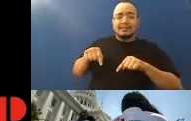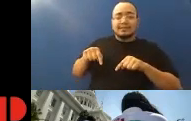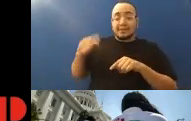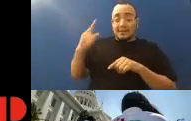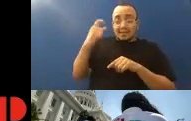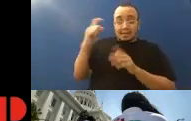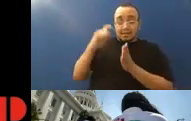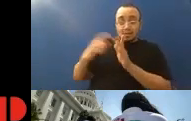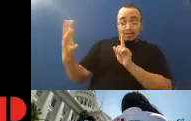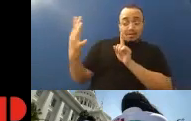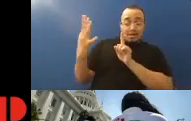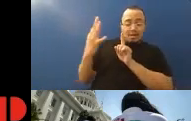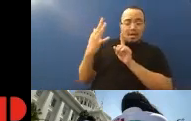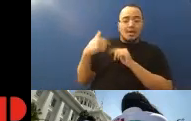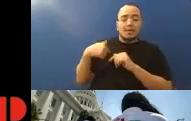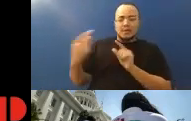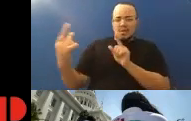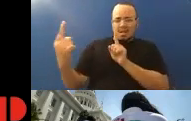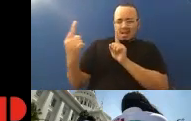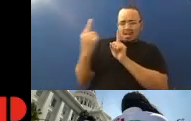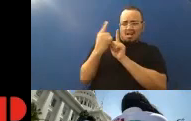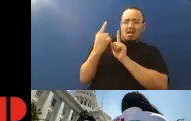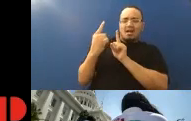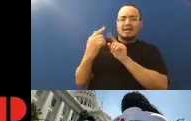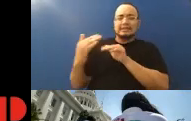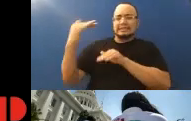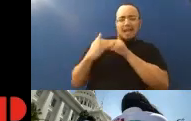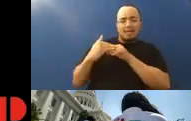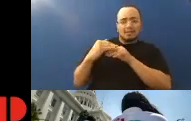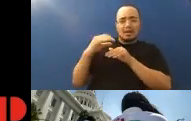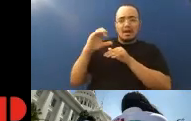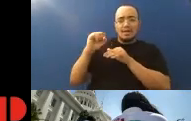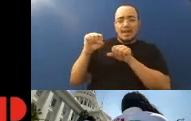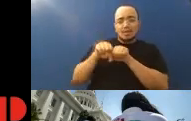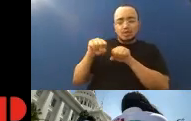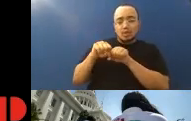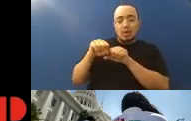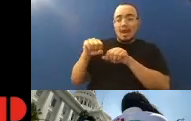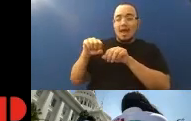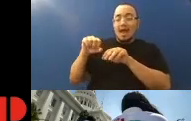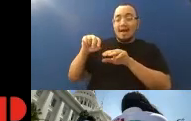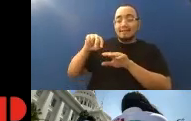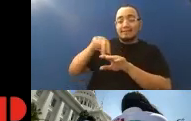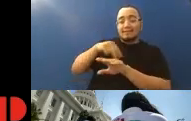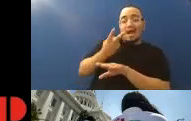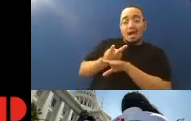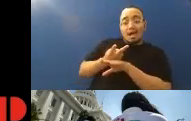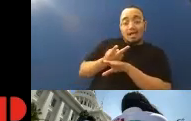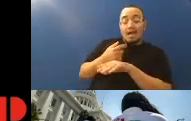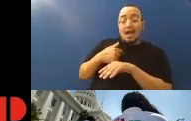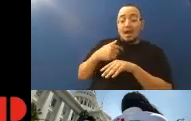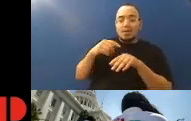towards me. And so he caught up to me, stepped on my shoe. I fell, and it was this pipe next to my classroom. I fell on the